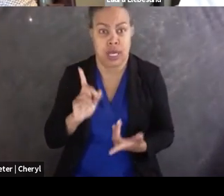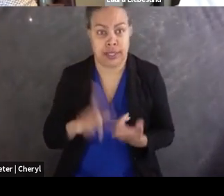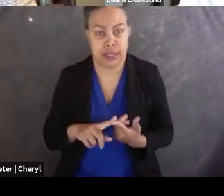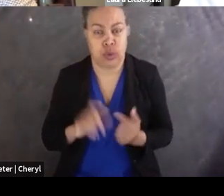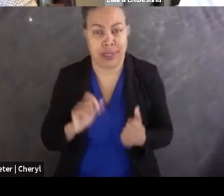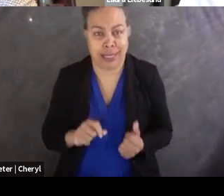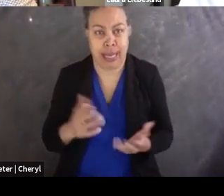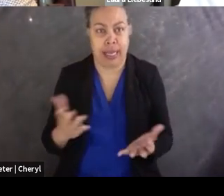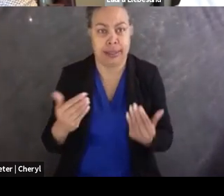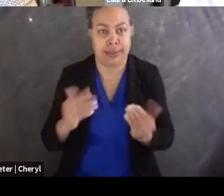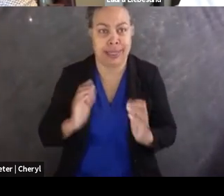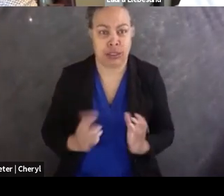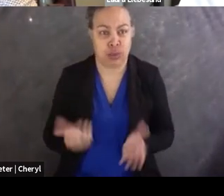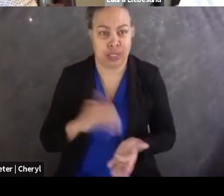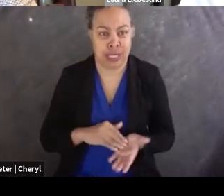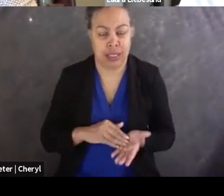customers inside,